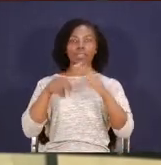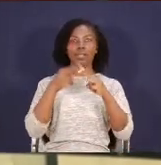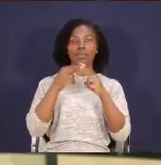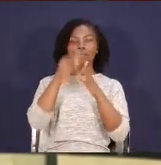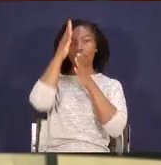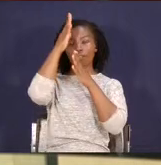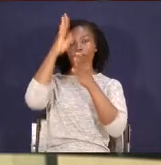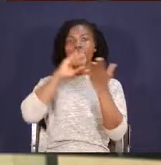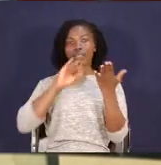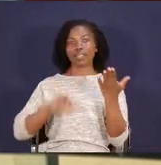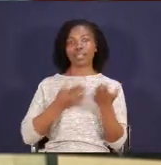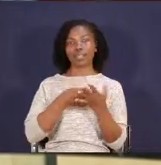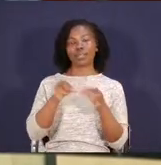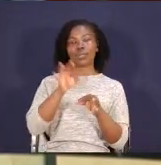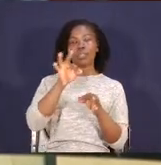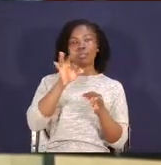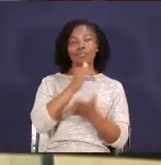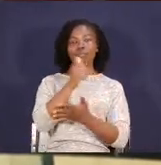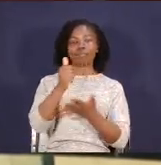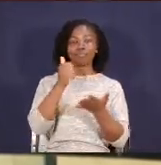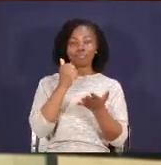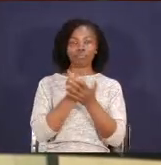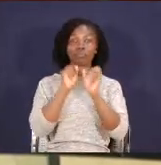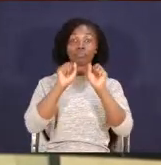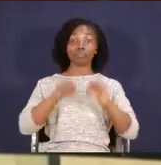say, amen. We may have a seat.